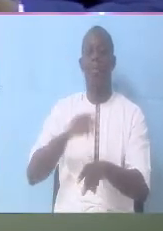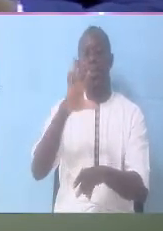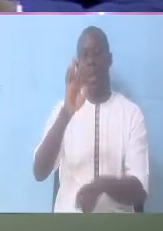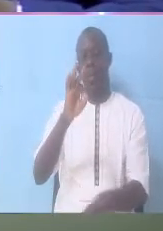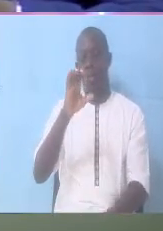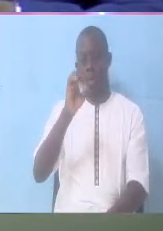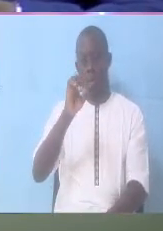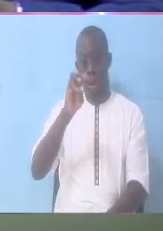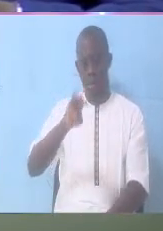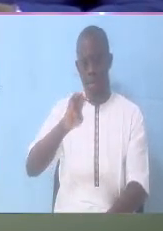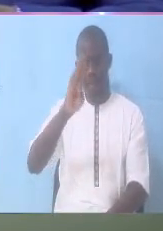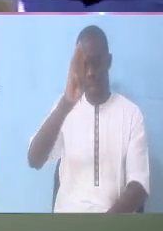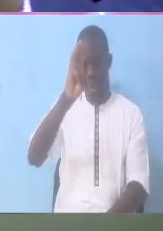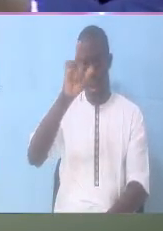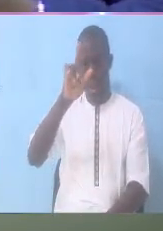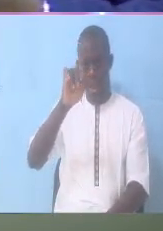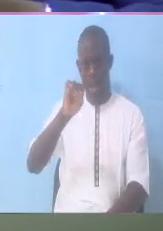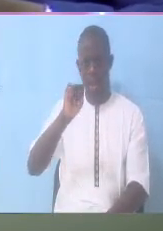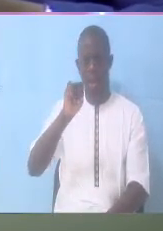Tumbul Tamba